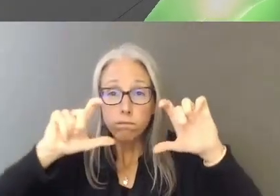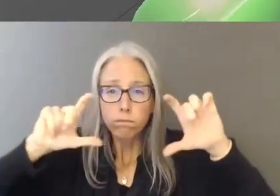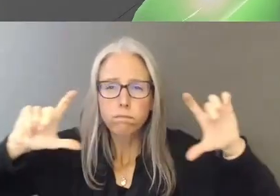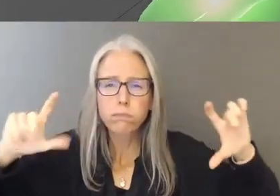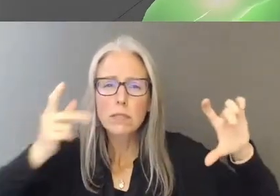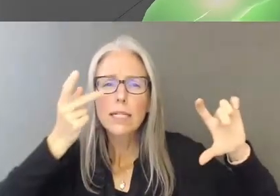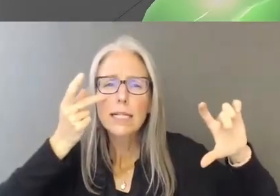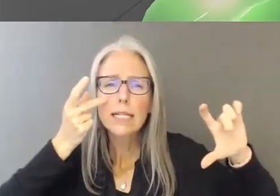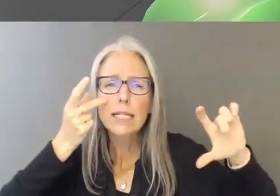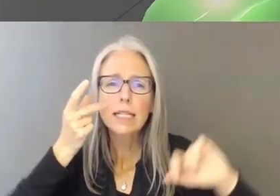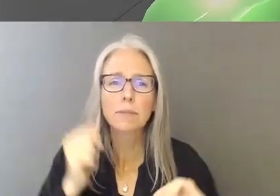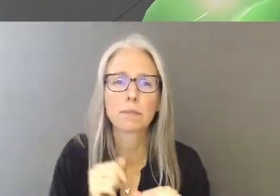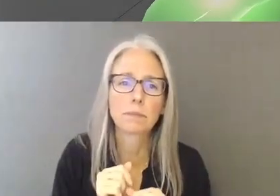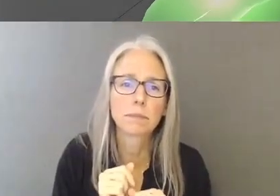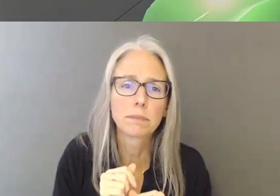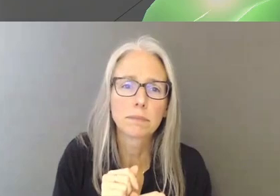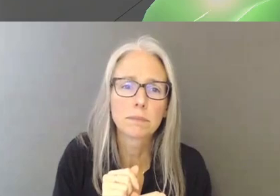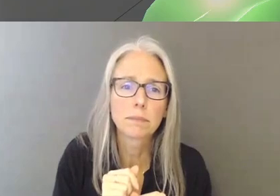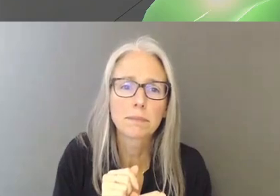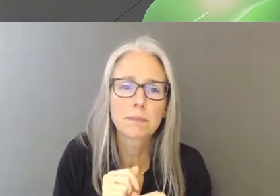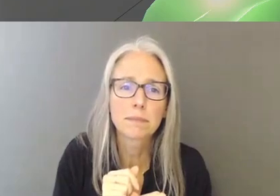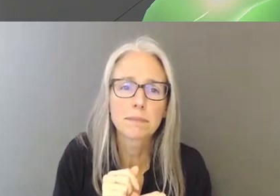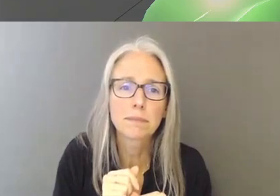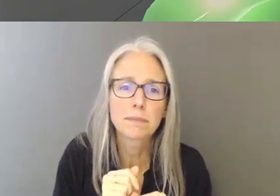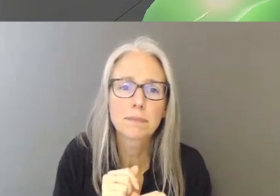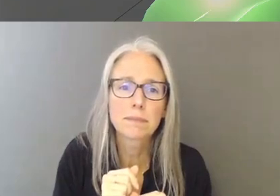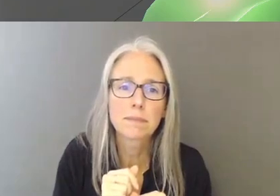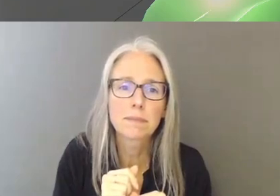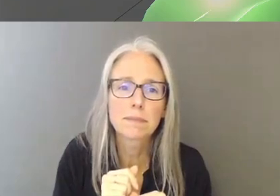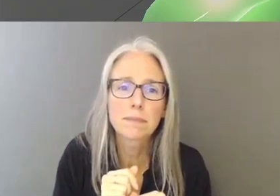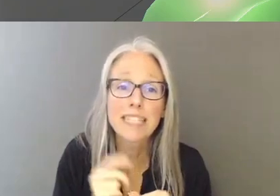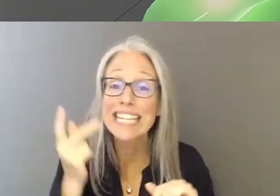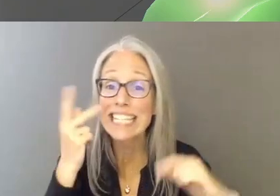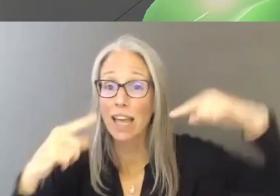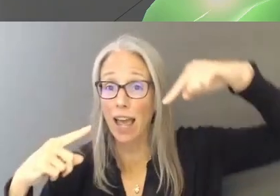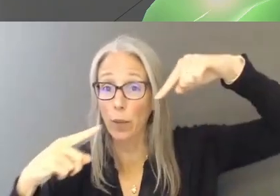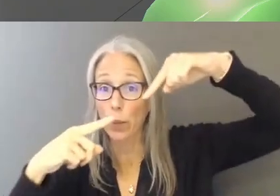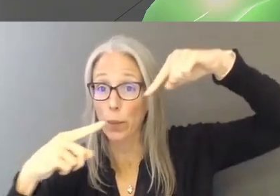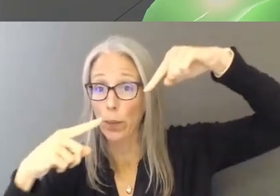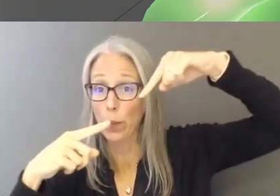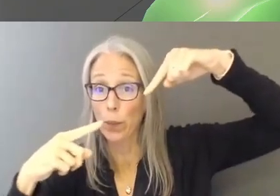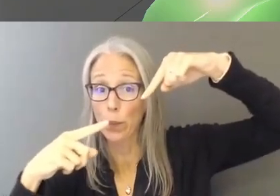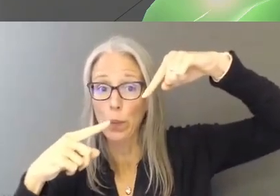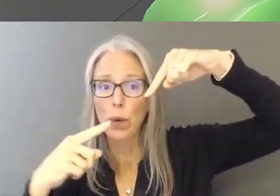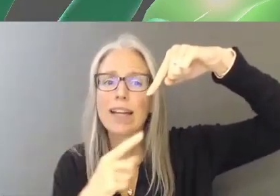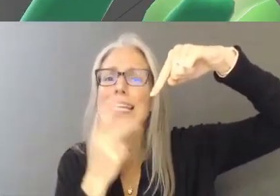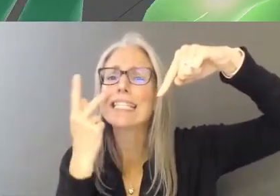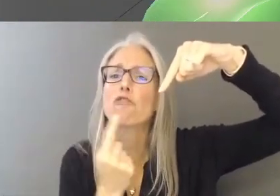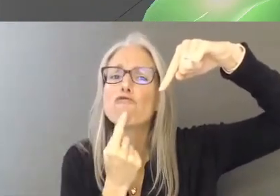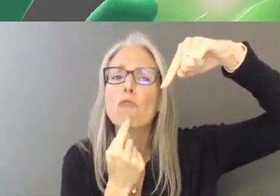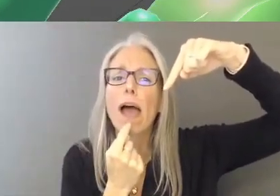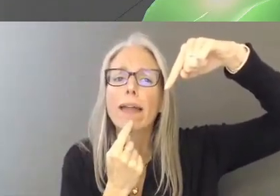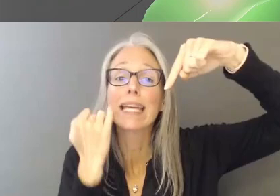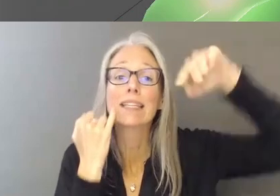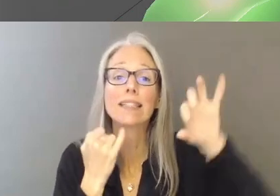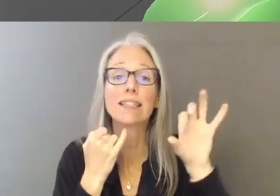so we can see. Pay attention to these two arrows here. So the red kind of denotes that narrowing of the bile